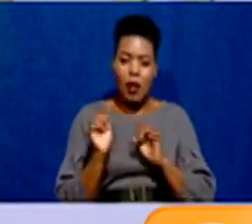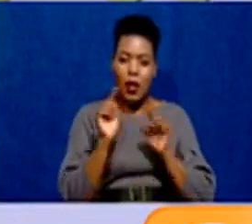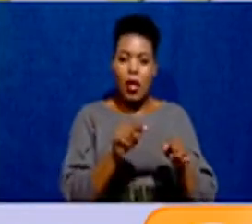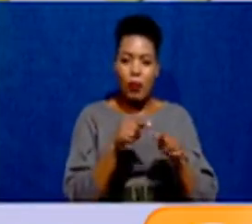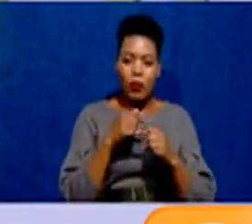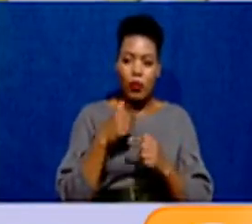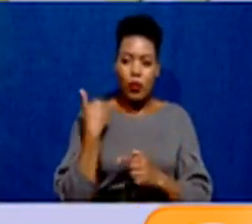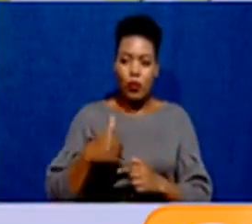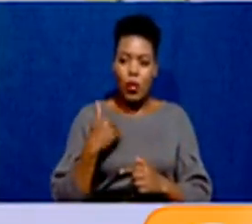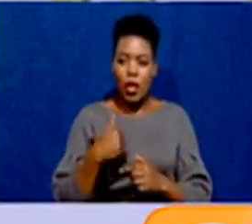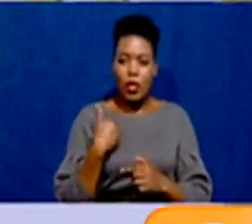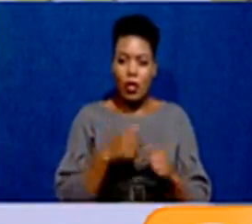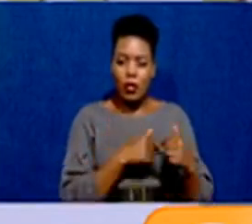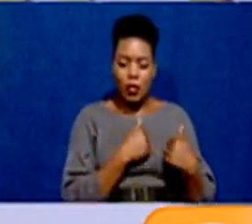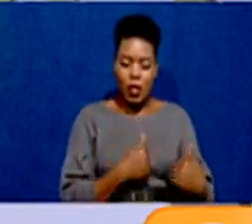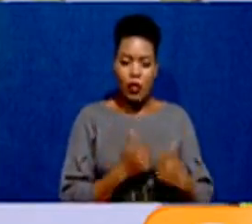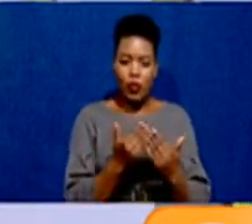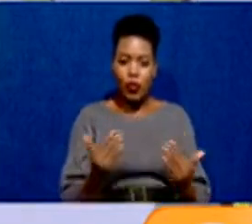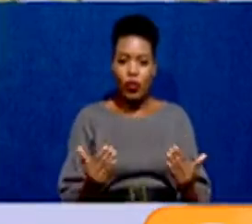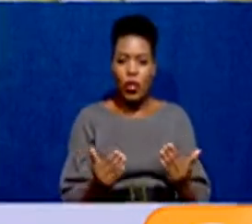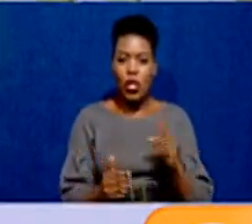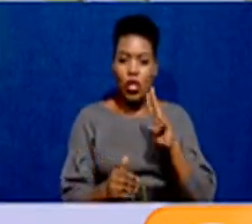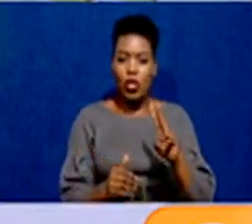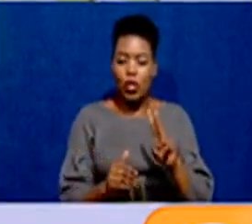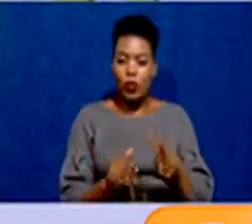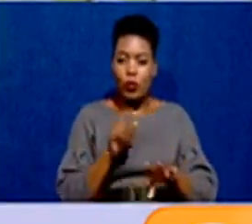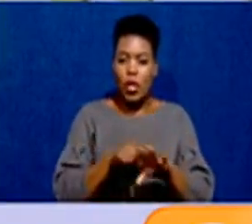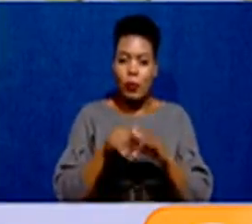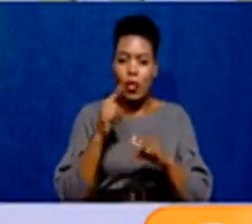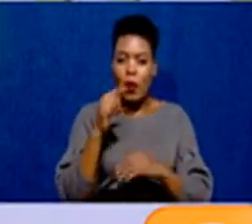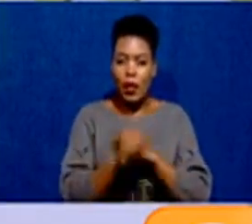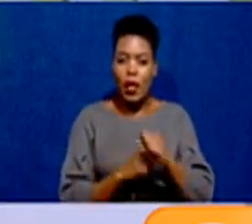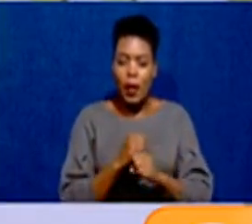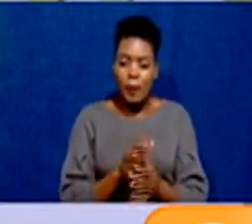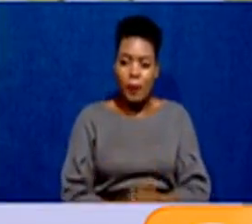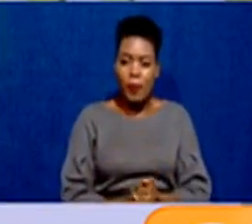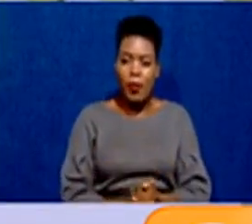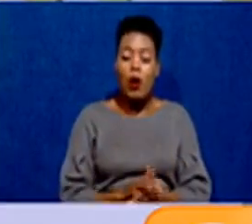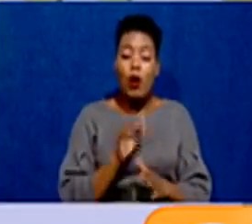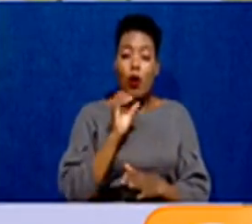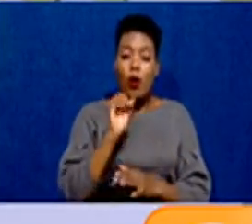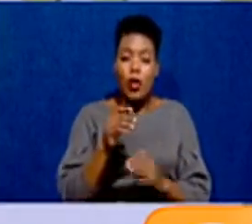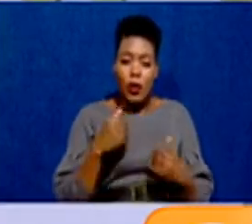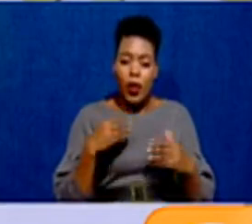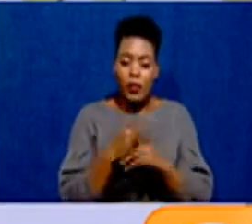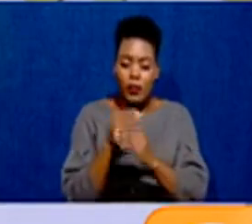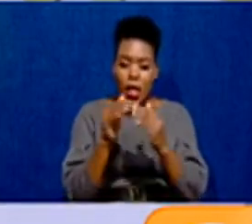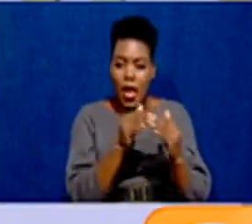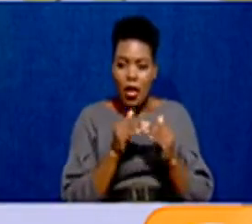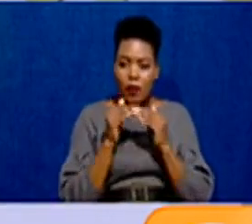heart procedures on children through the Mater Heart Fund. But of course, we have a different stages, and potentially we'll